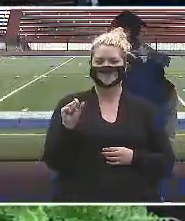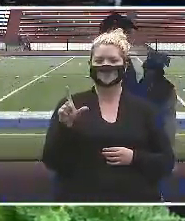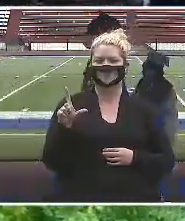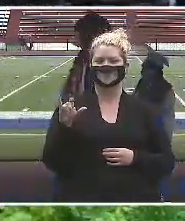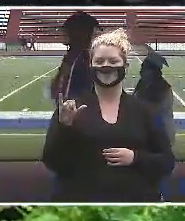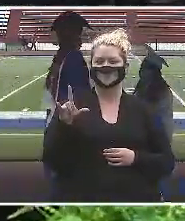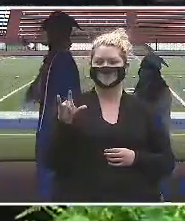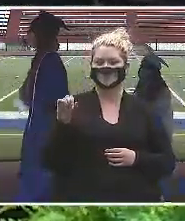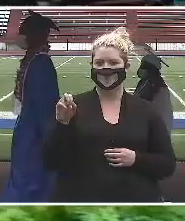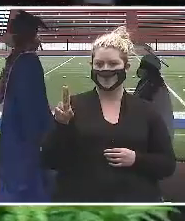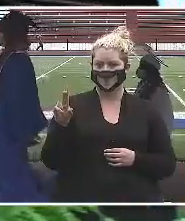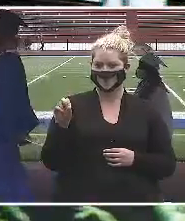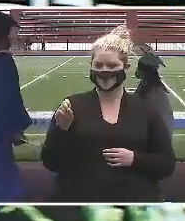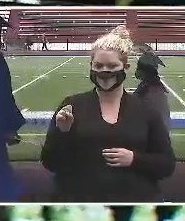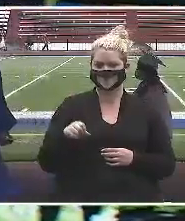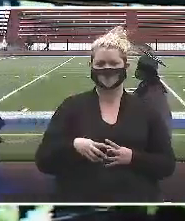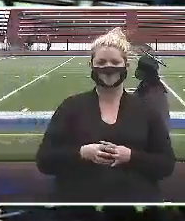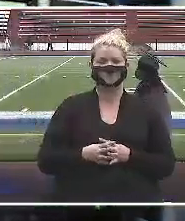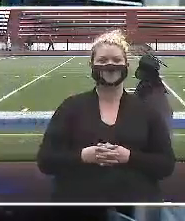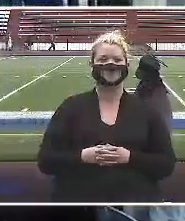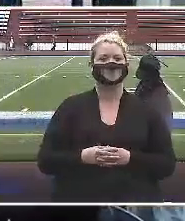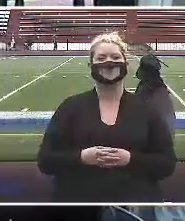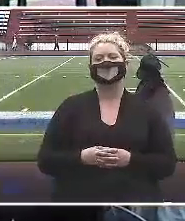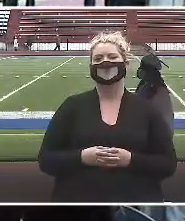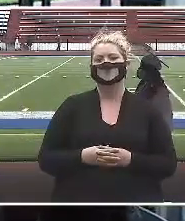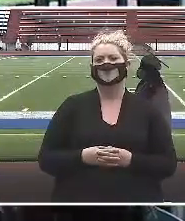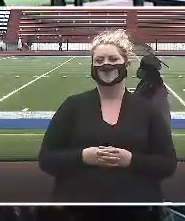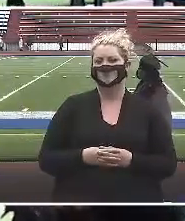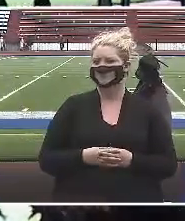Pablo Ledesma.